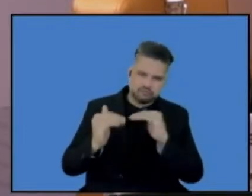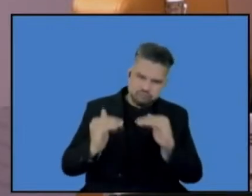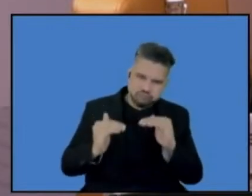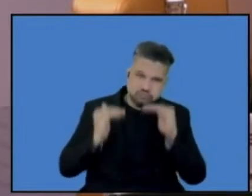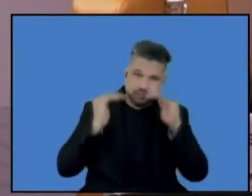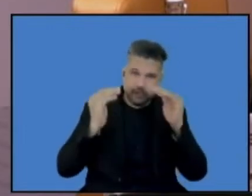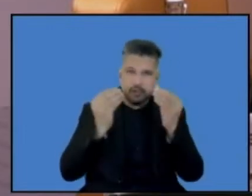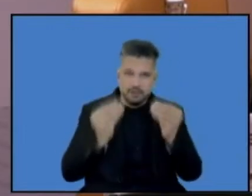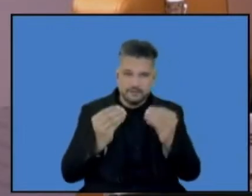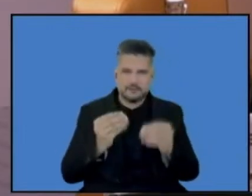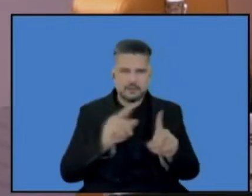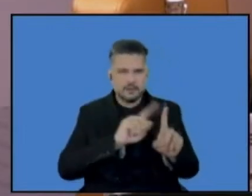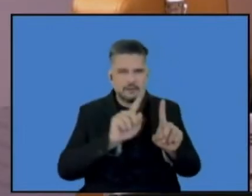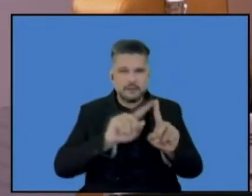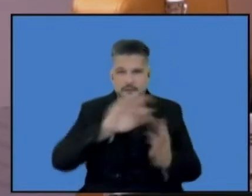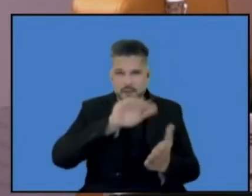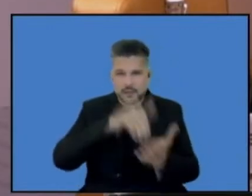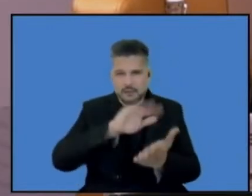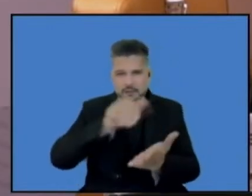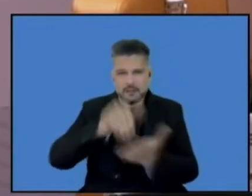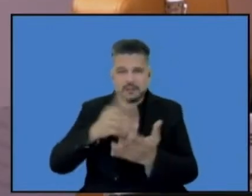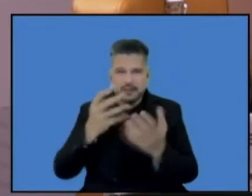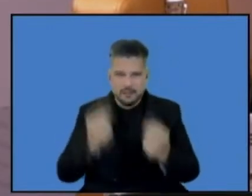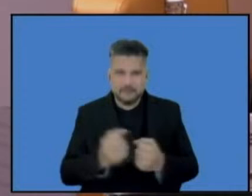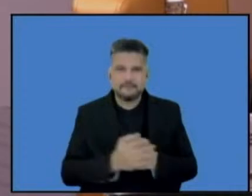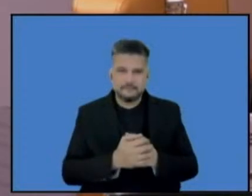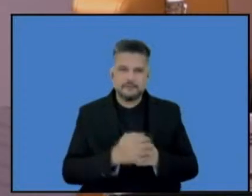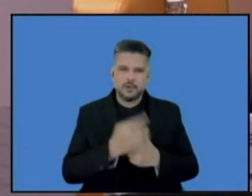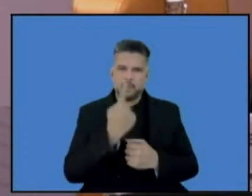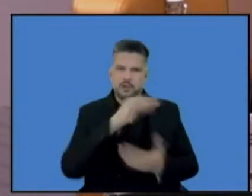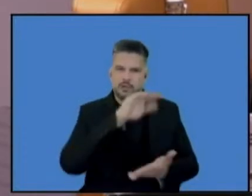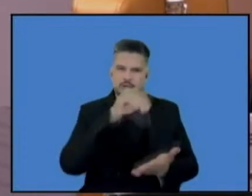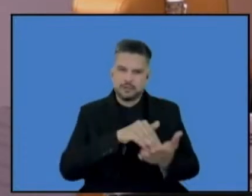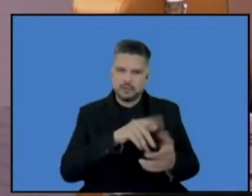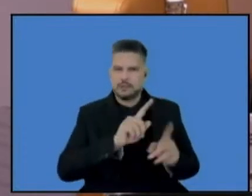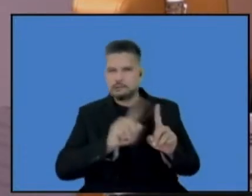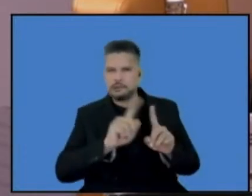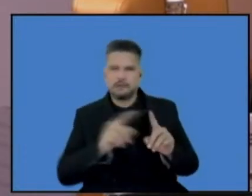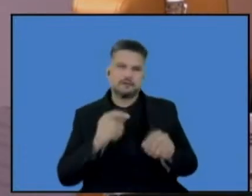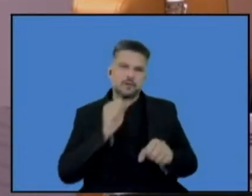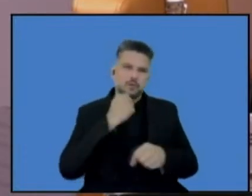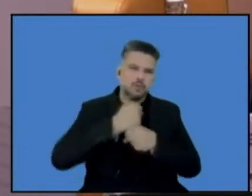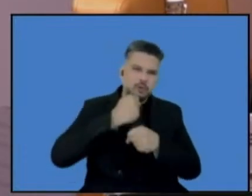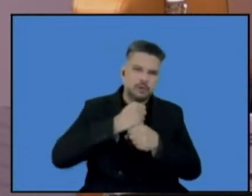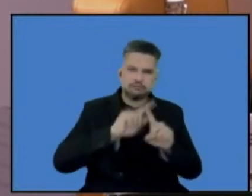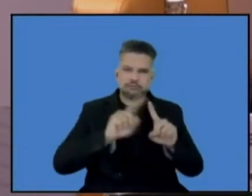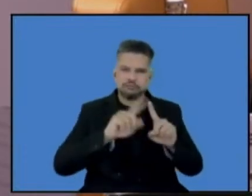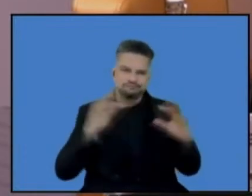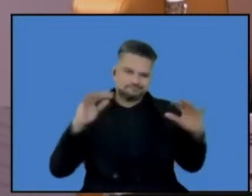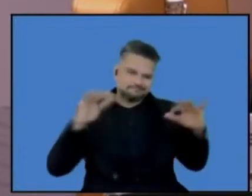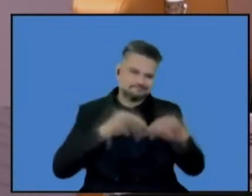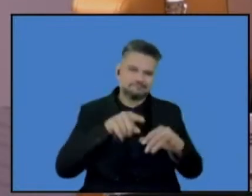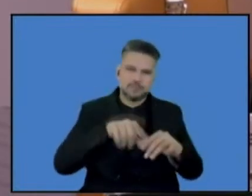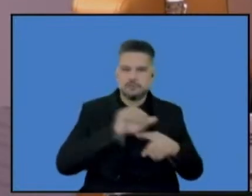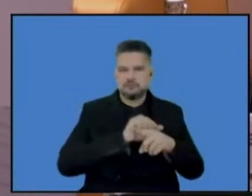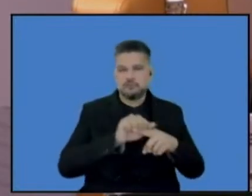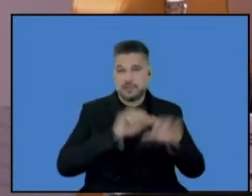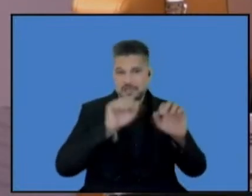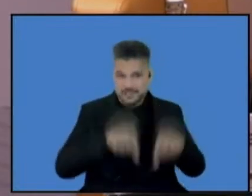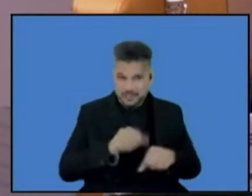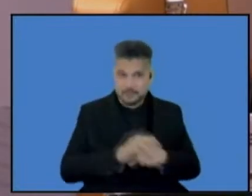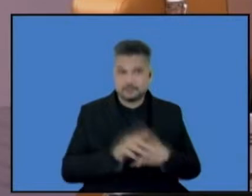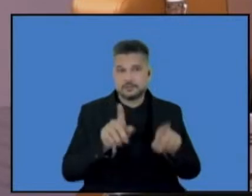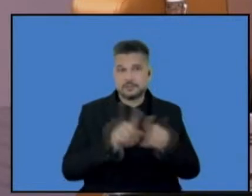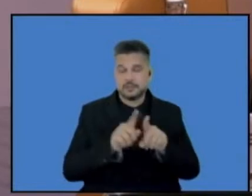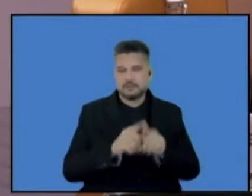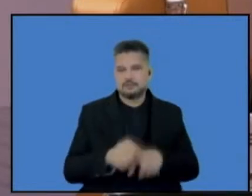one integrated service centers in many areas in Indonesia, and we are also implementing one channel system. I think this is something